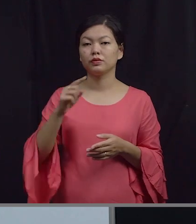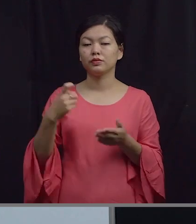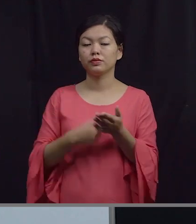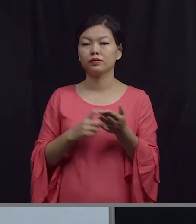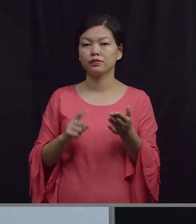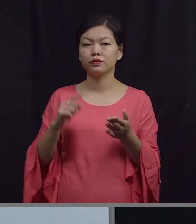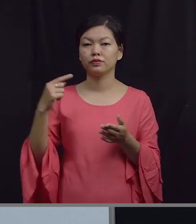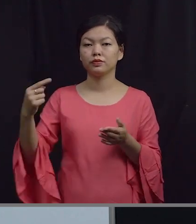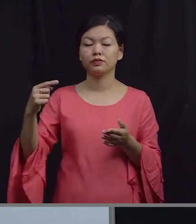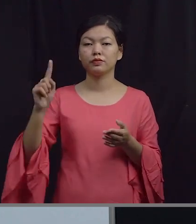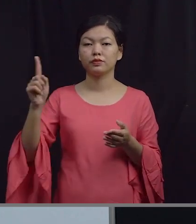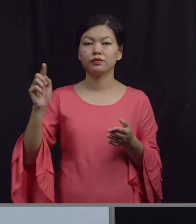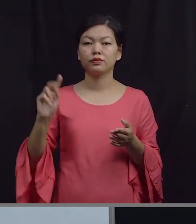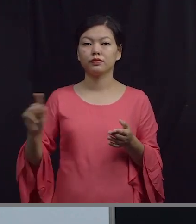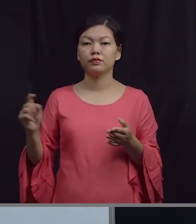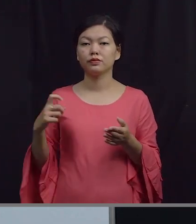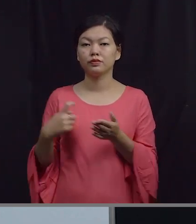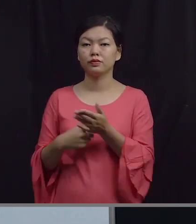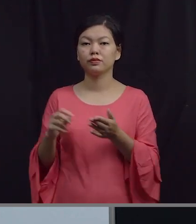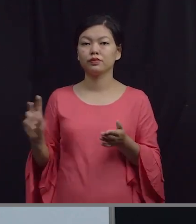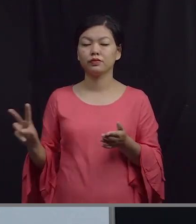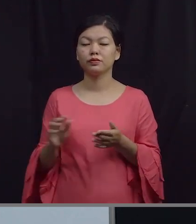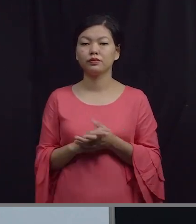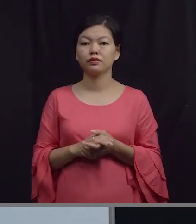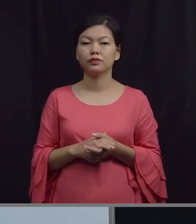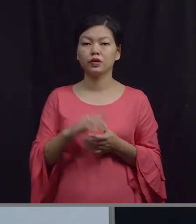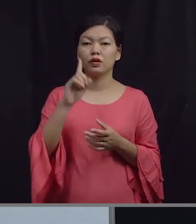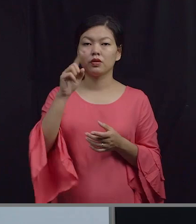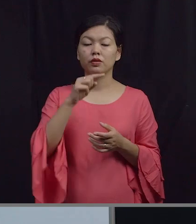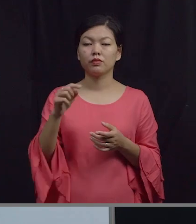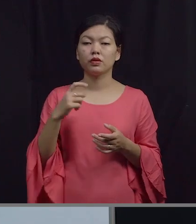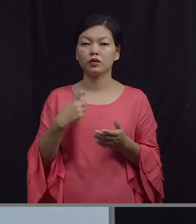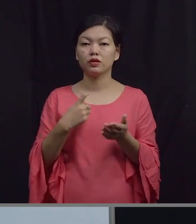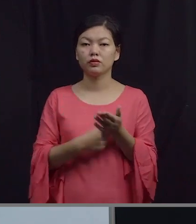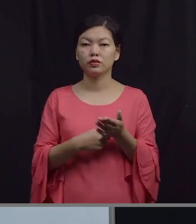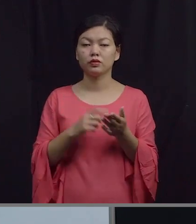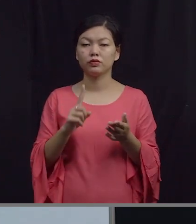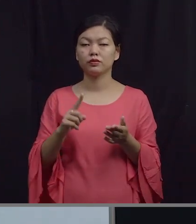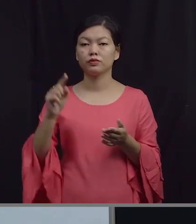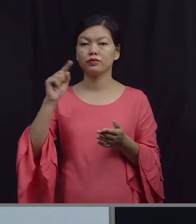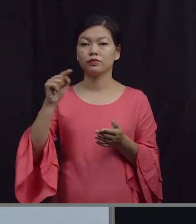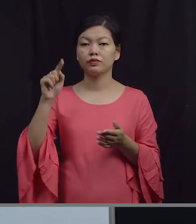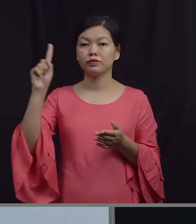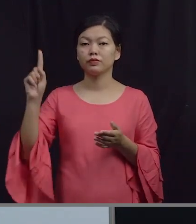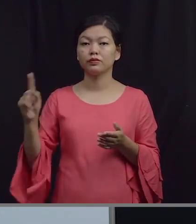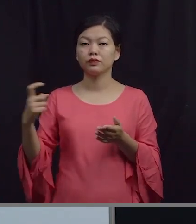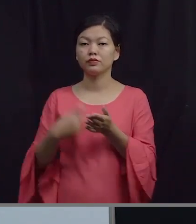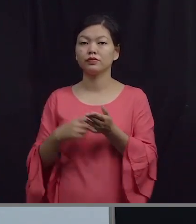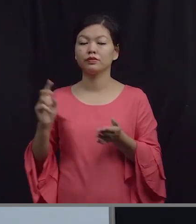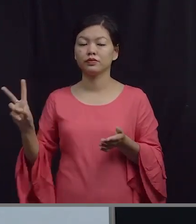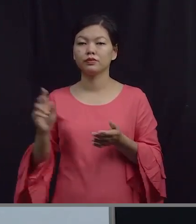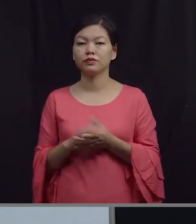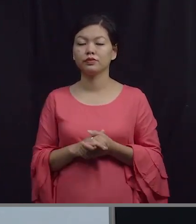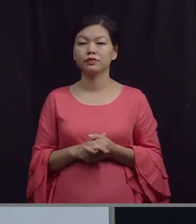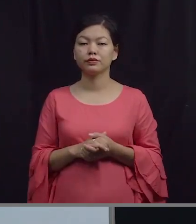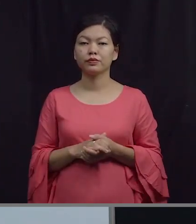by R2. 1 by R1 minus 1 by R2. Okay. Now, so what